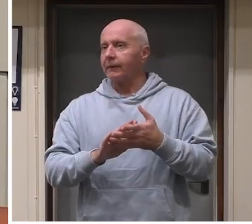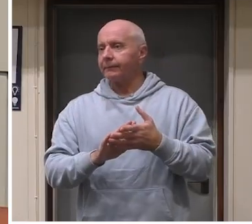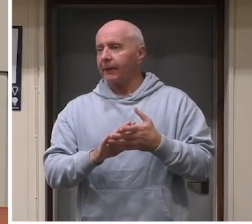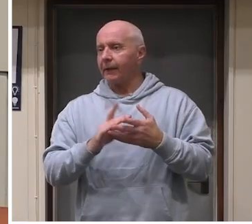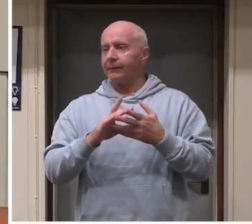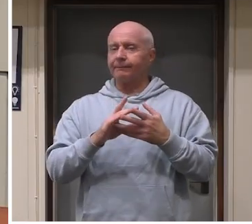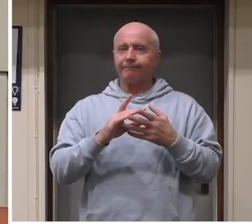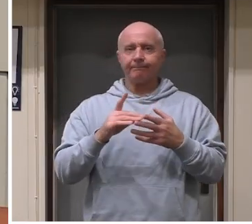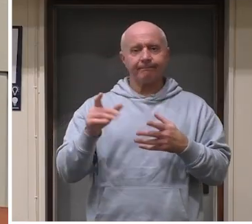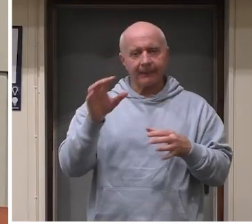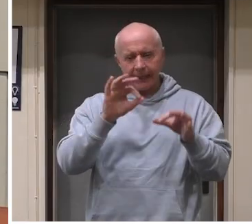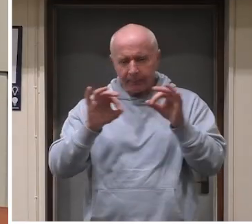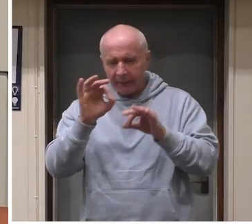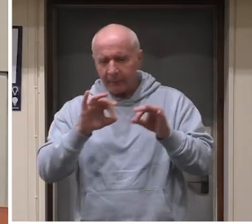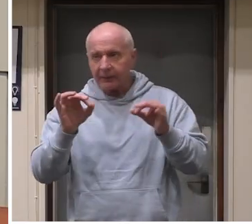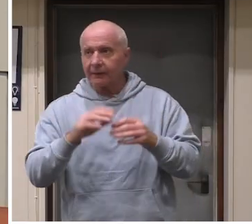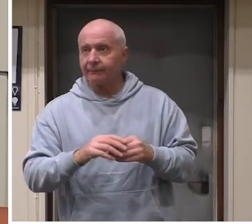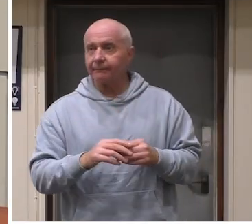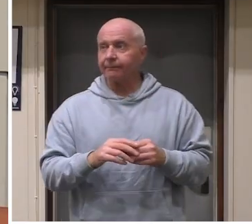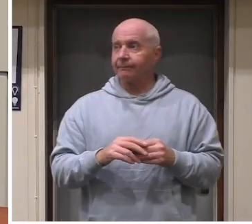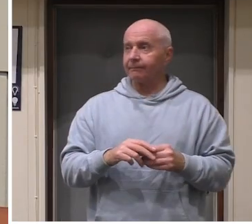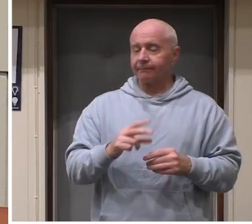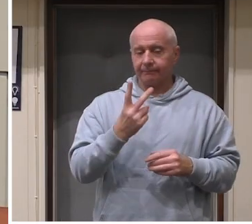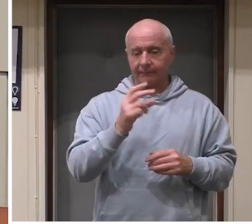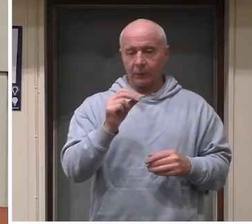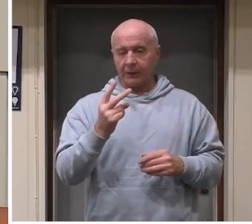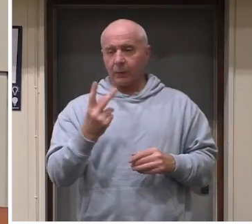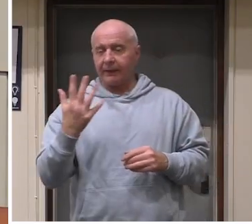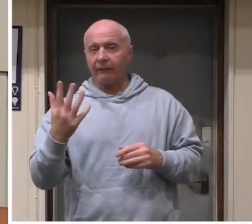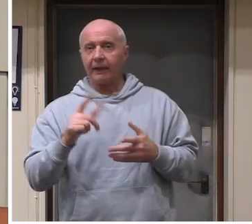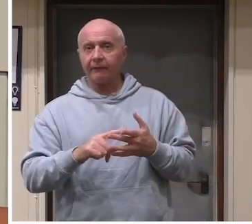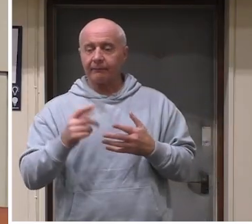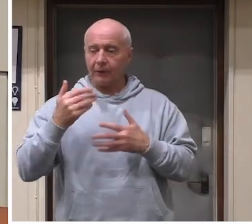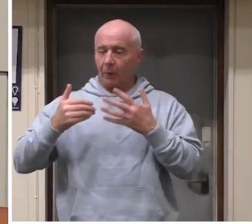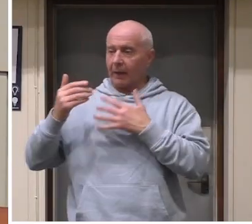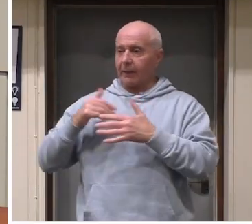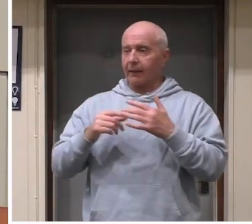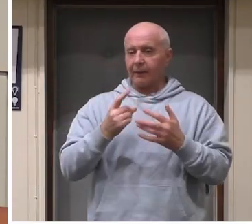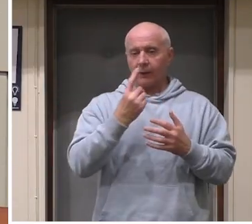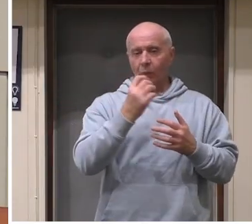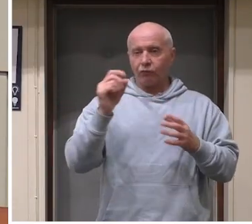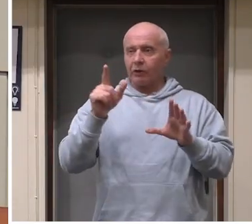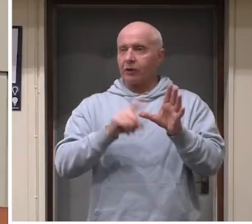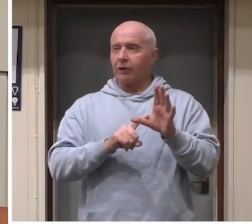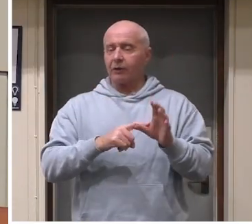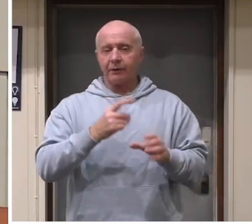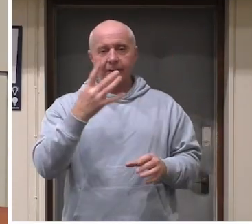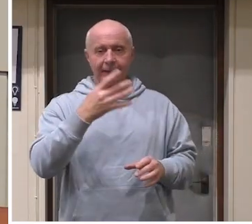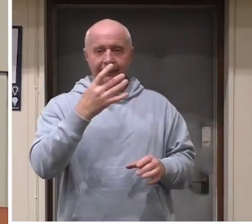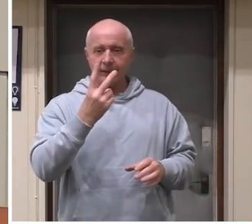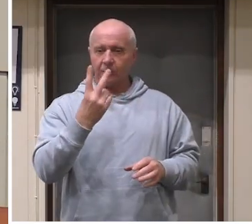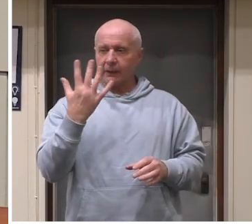experiment, okay? Forget that it's 2025 right now. I want you to go back 100 years in time. The year is